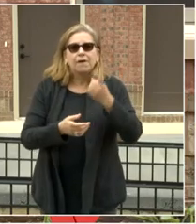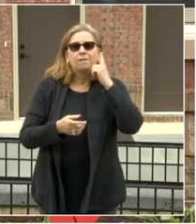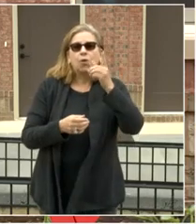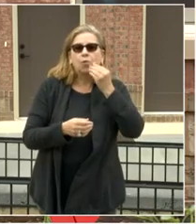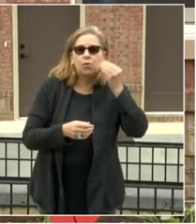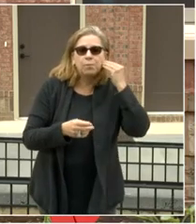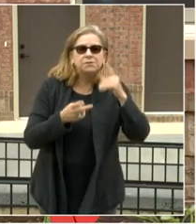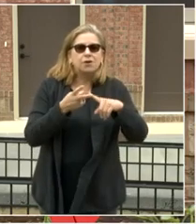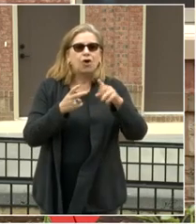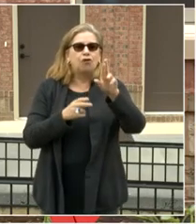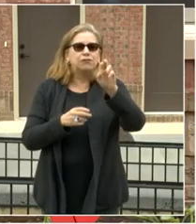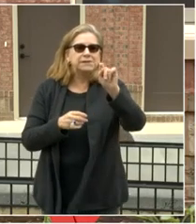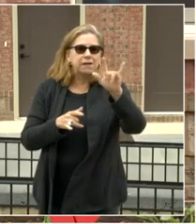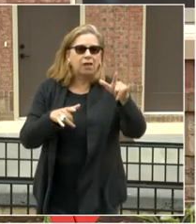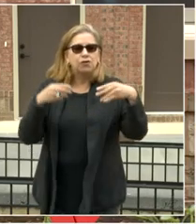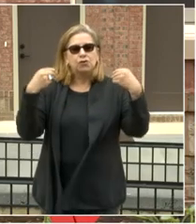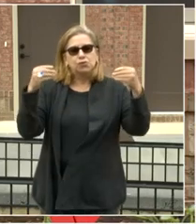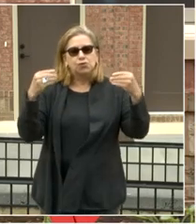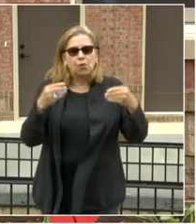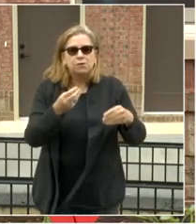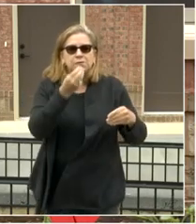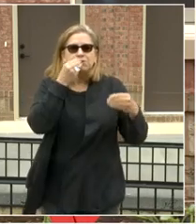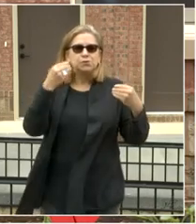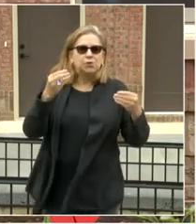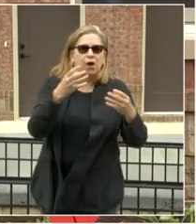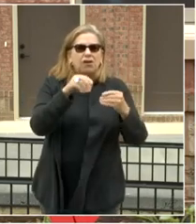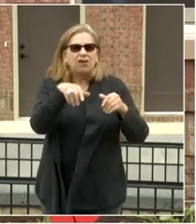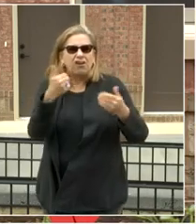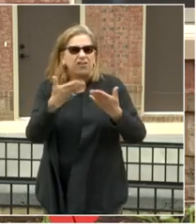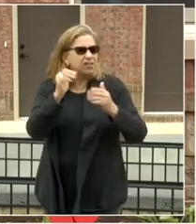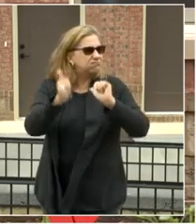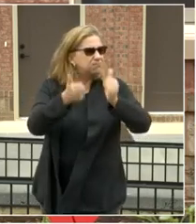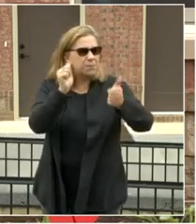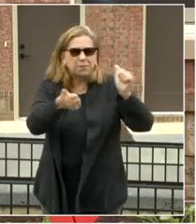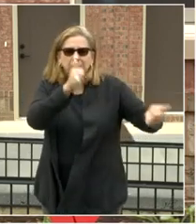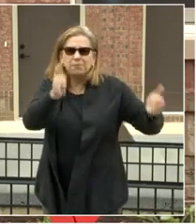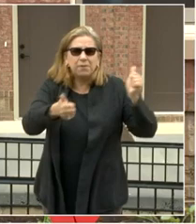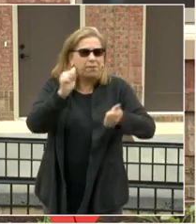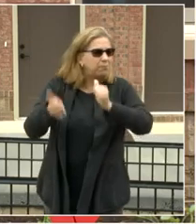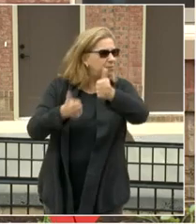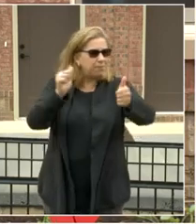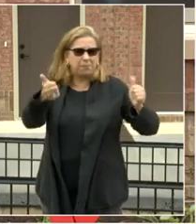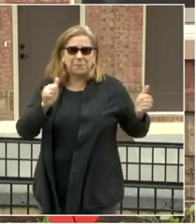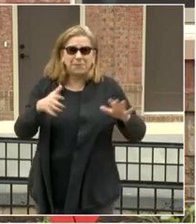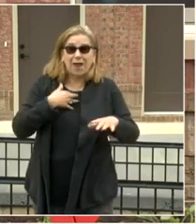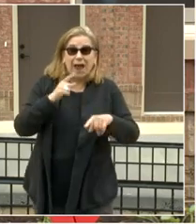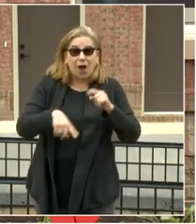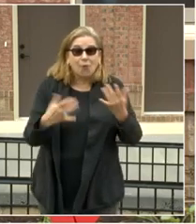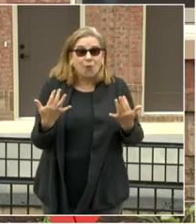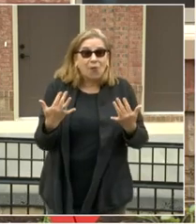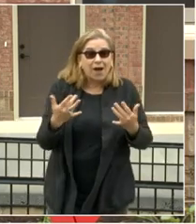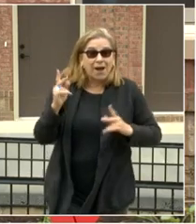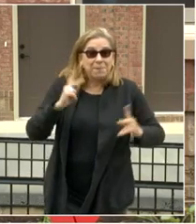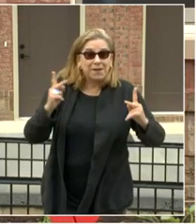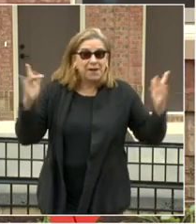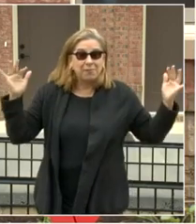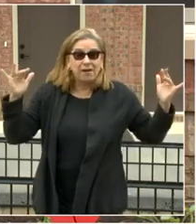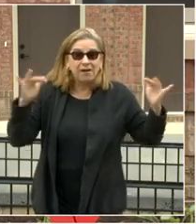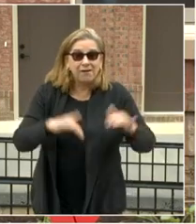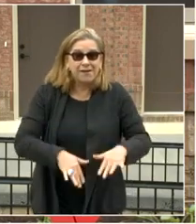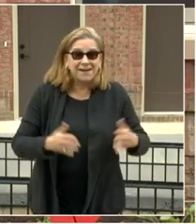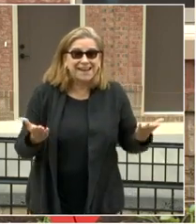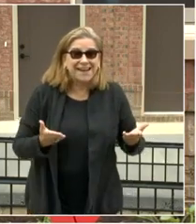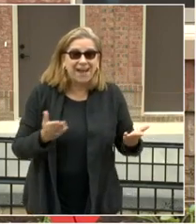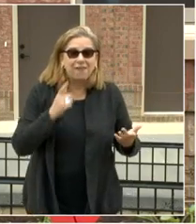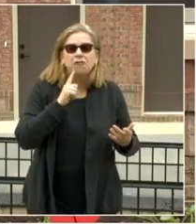other neighborhood serving amenities. I cannot wait until we have you back here for another event in June when